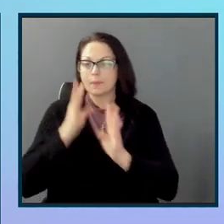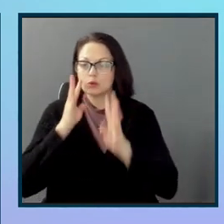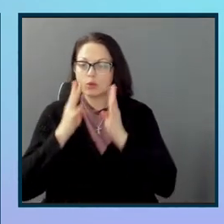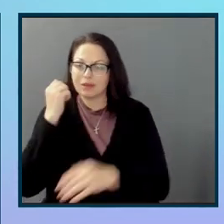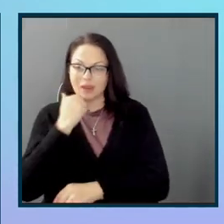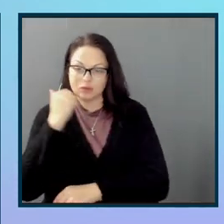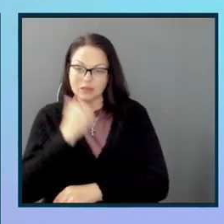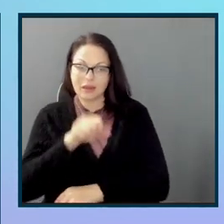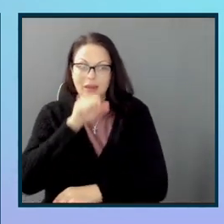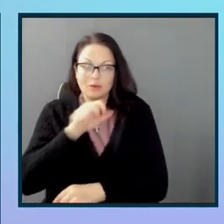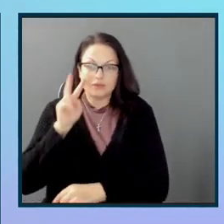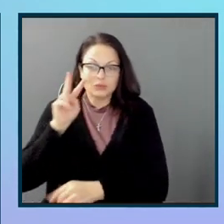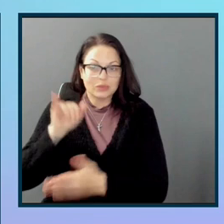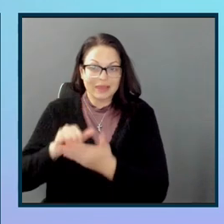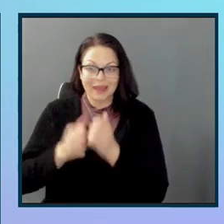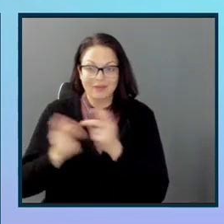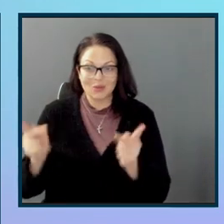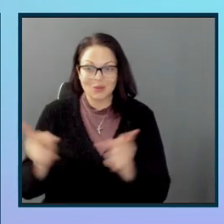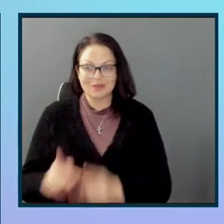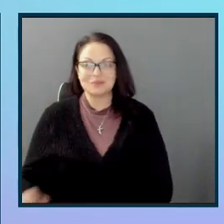see that everywhere.